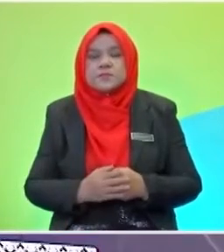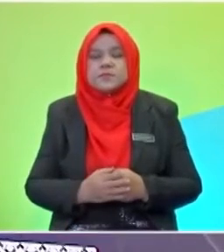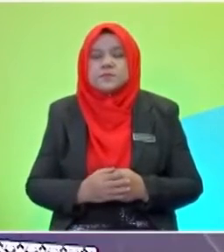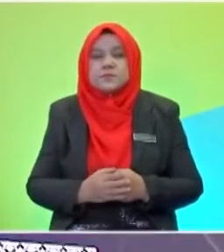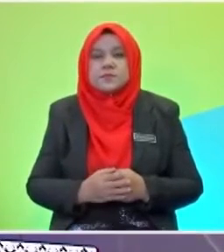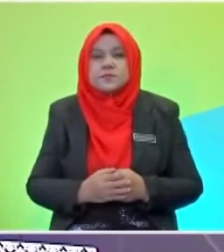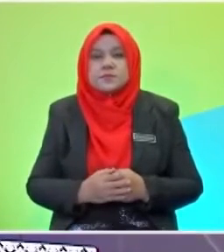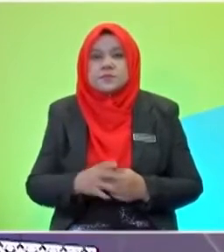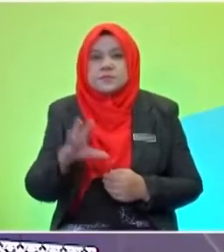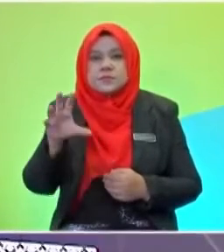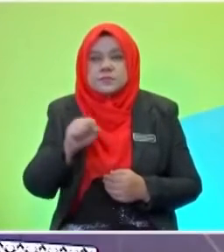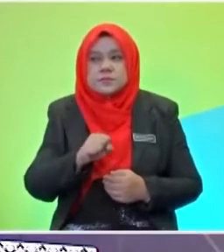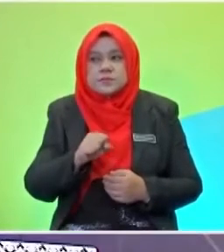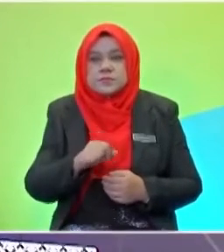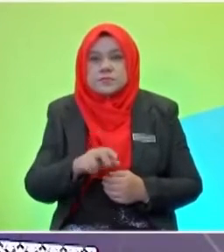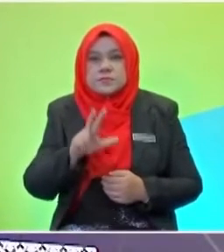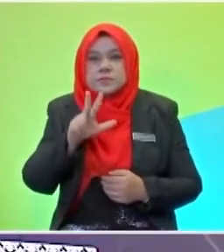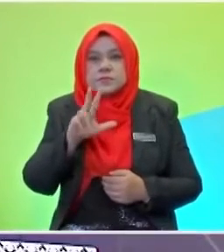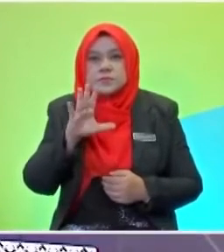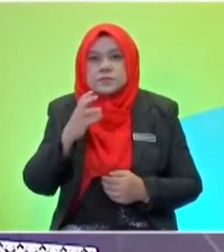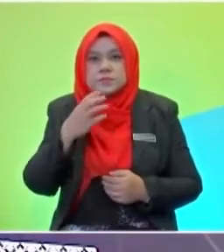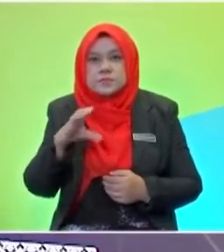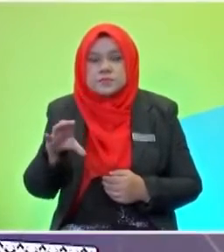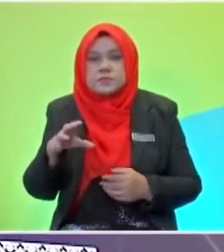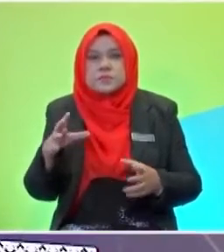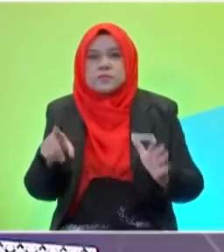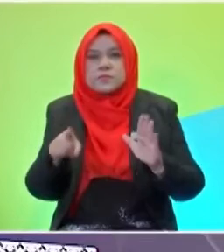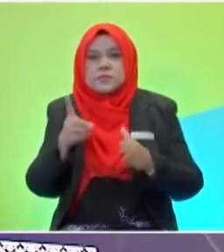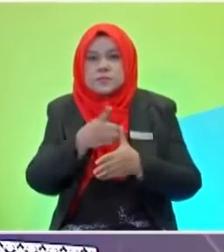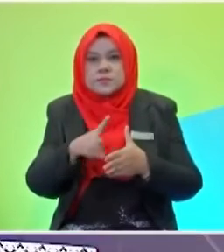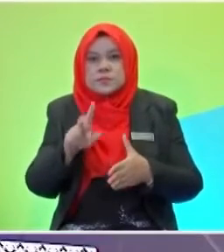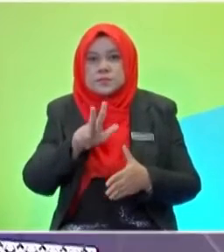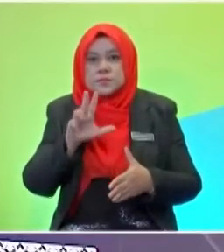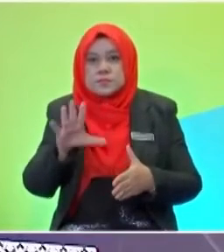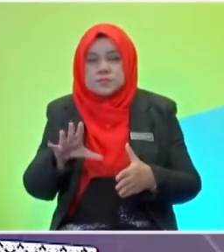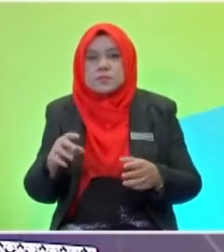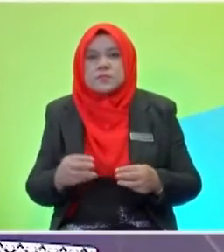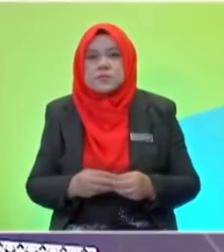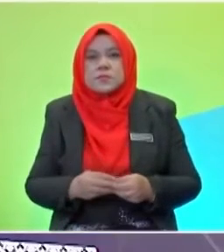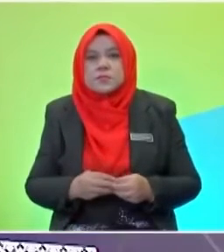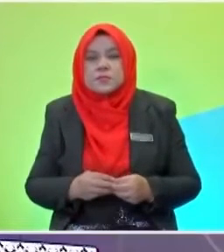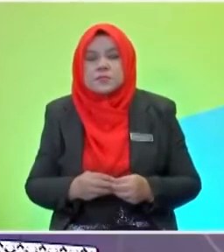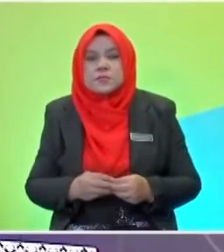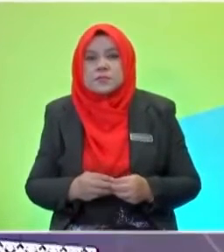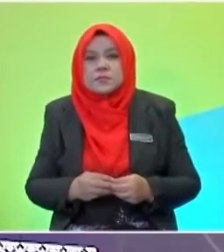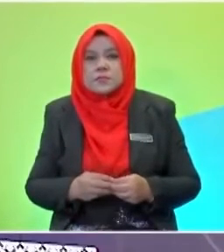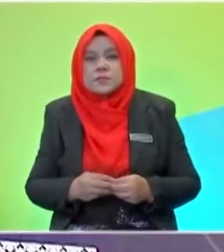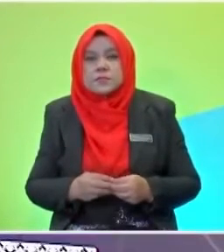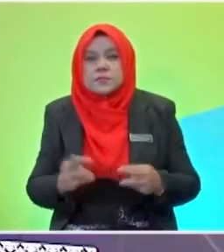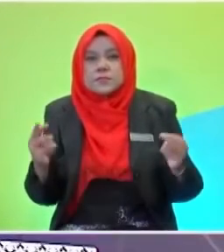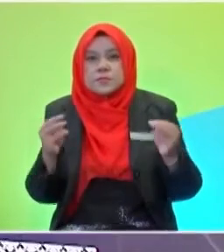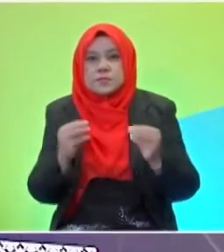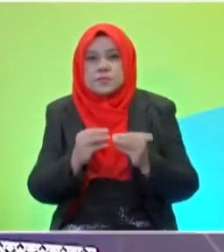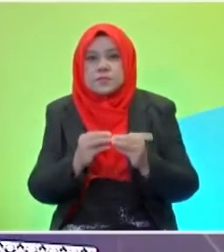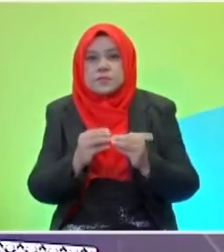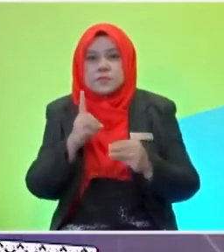understood. When you take 3,500, you divide with 100, you will get... Sorry, you take 3,500, divide with 35, you